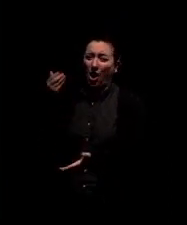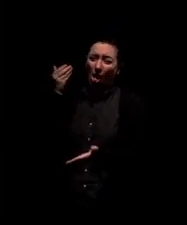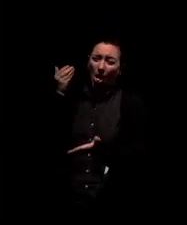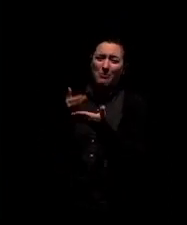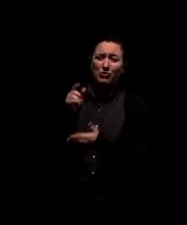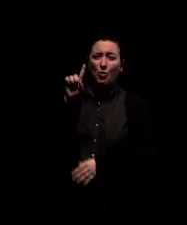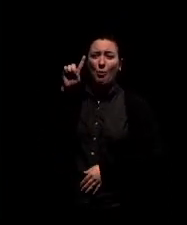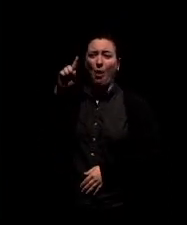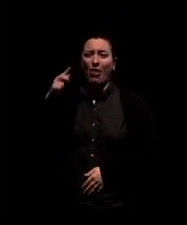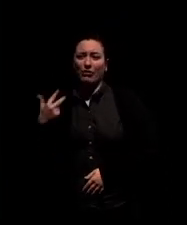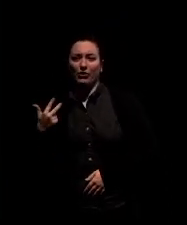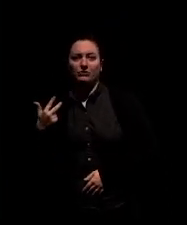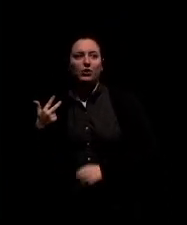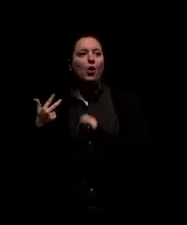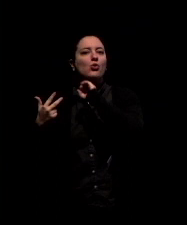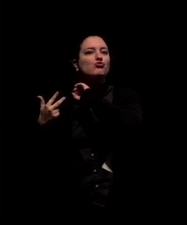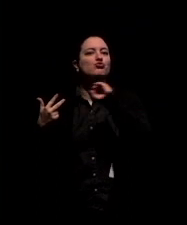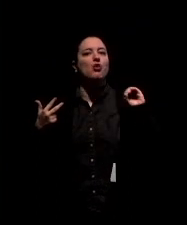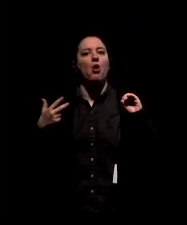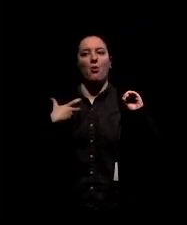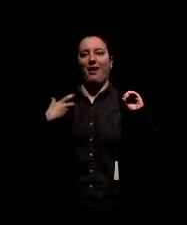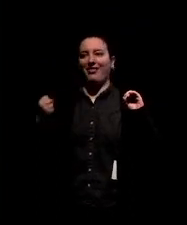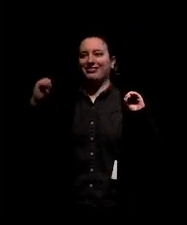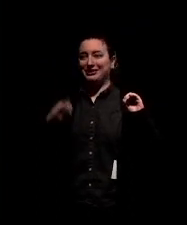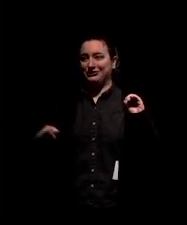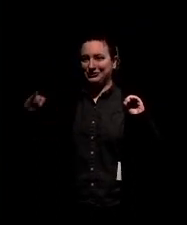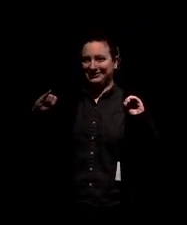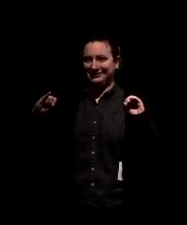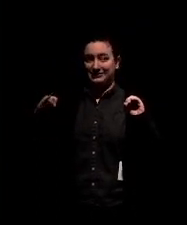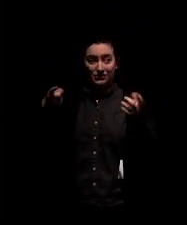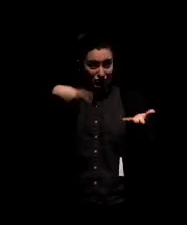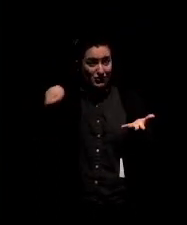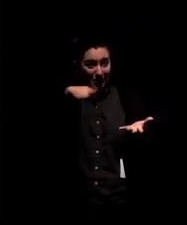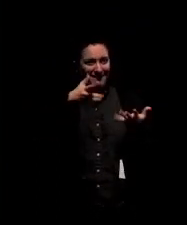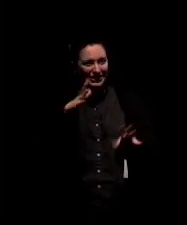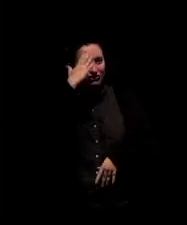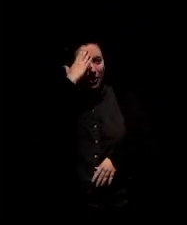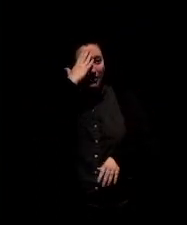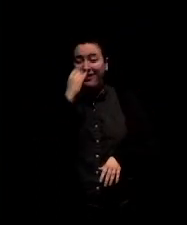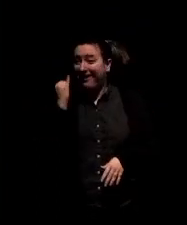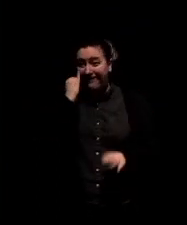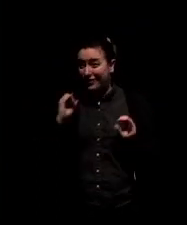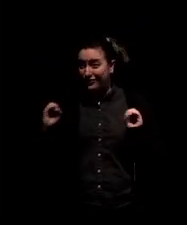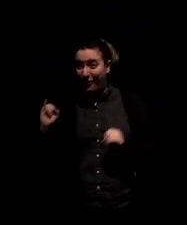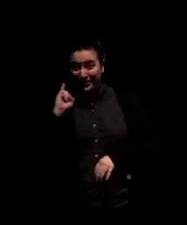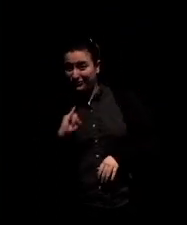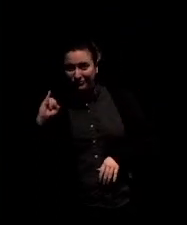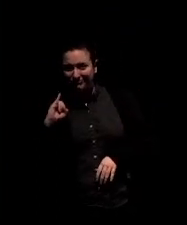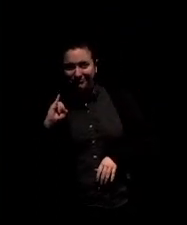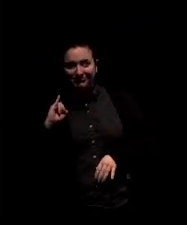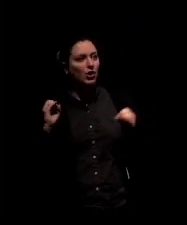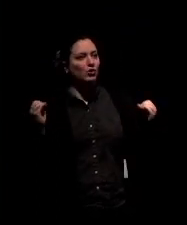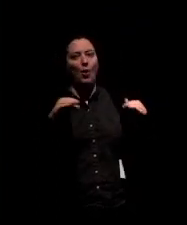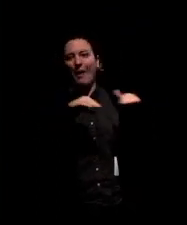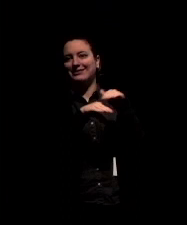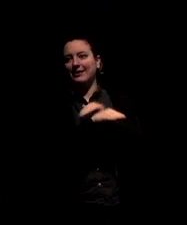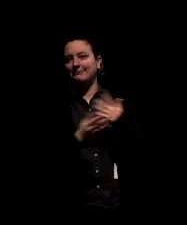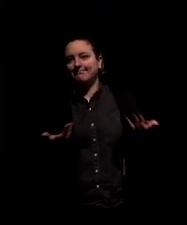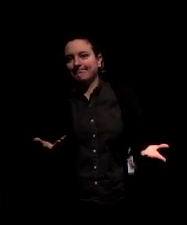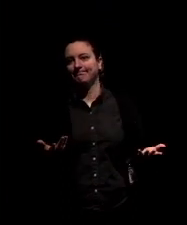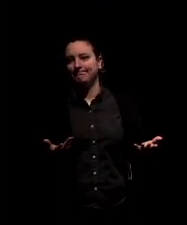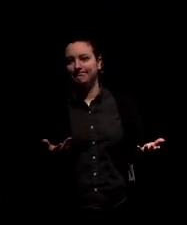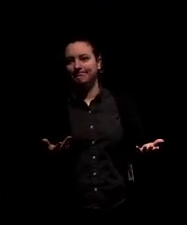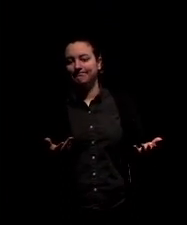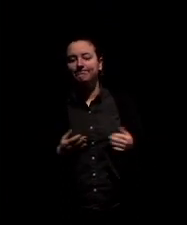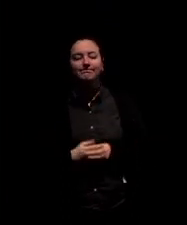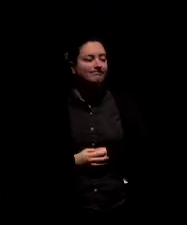community does not have health insurance. And as you know, if you don't have insurance, you don't really have access to health care. And when we talk about mental